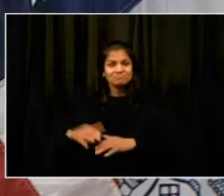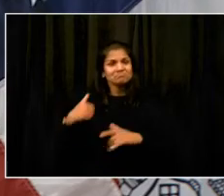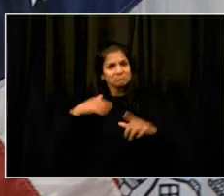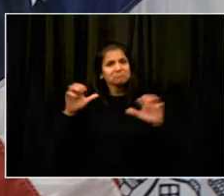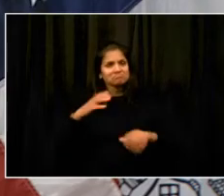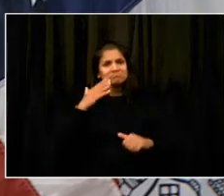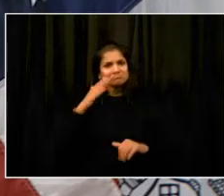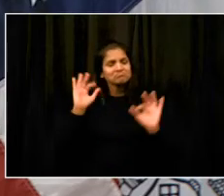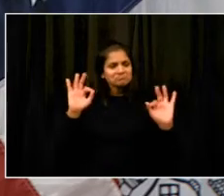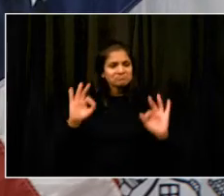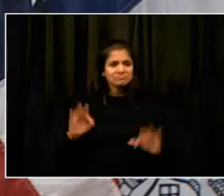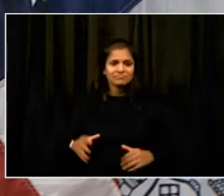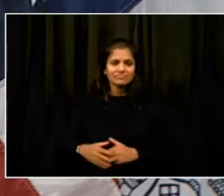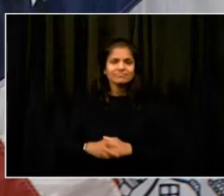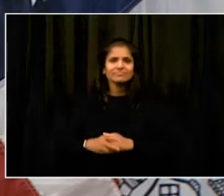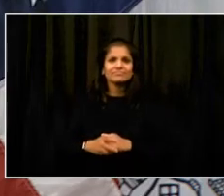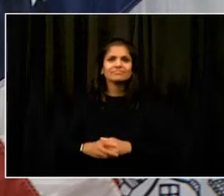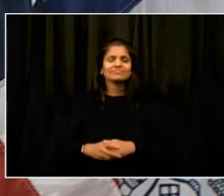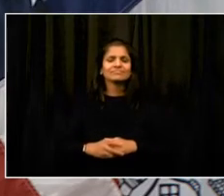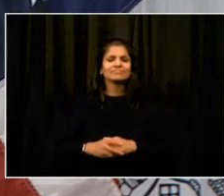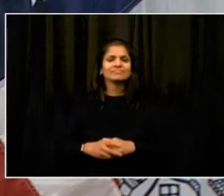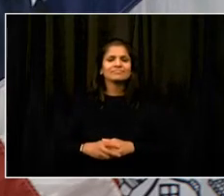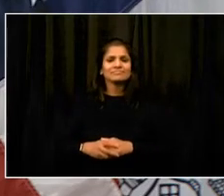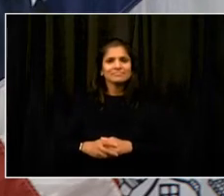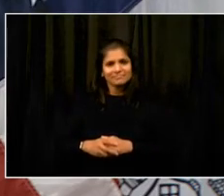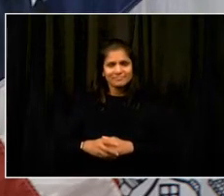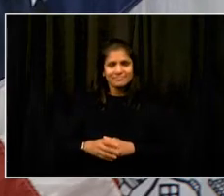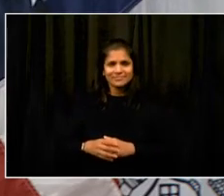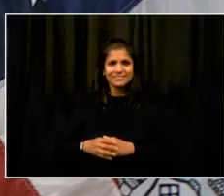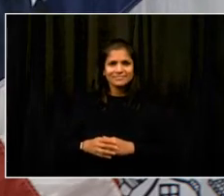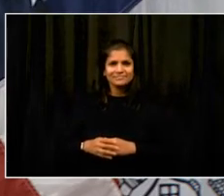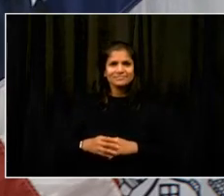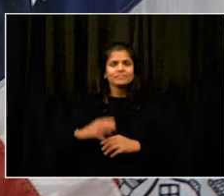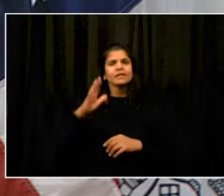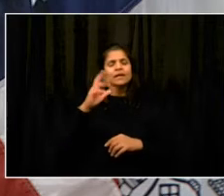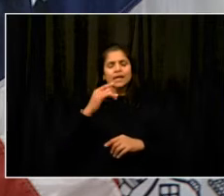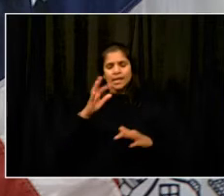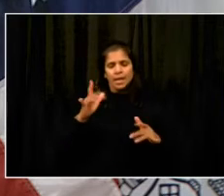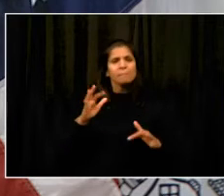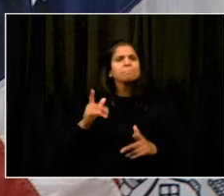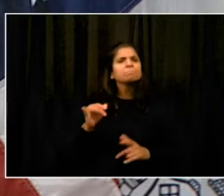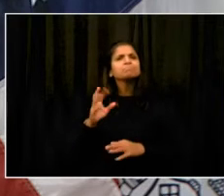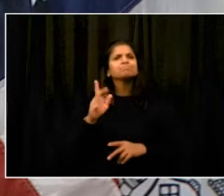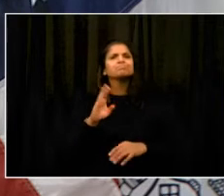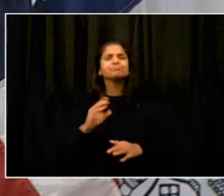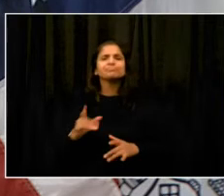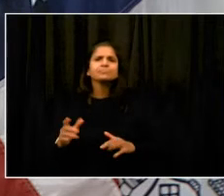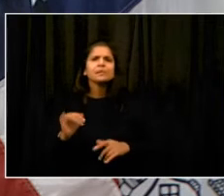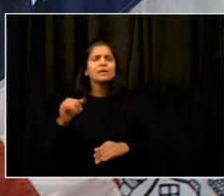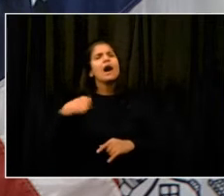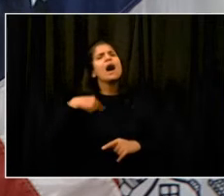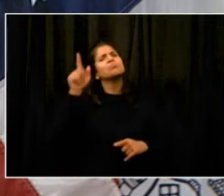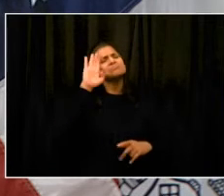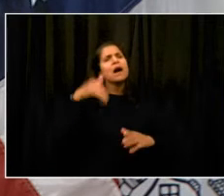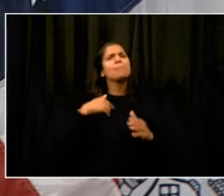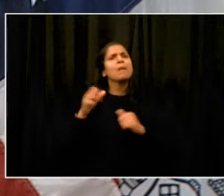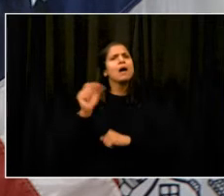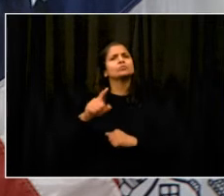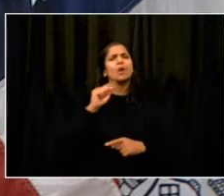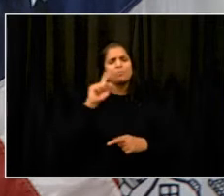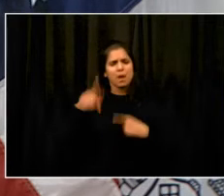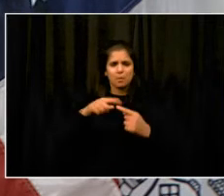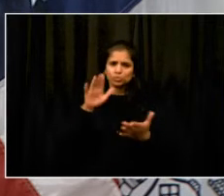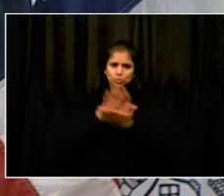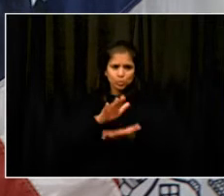there. I want to get back to this question of 5-day-a-week schooling